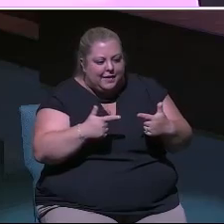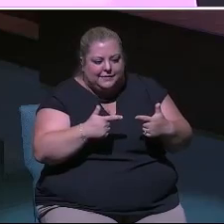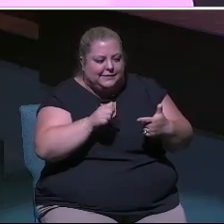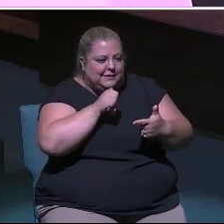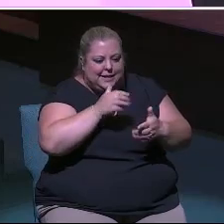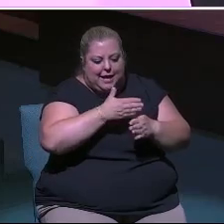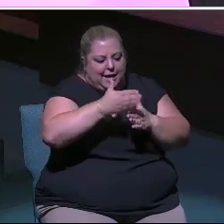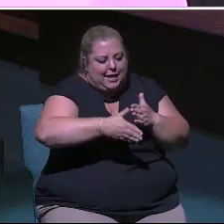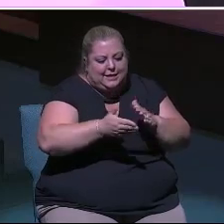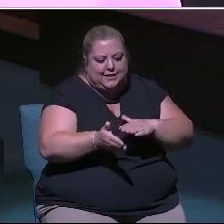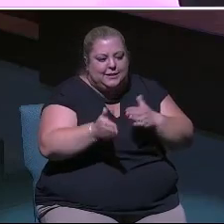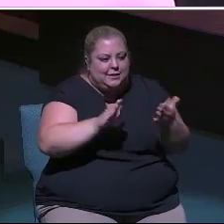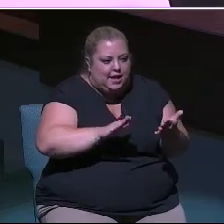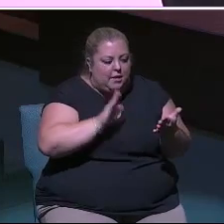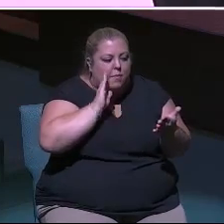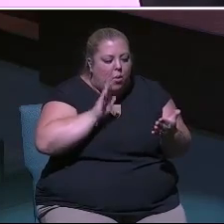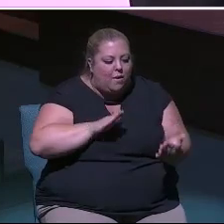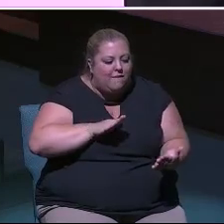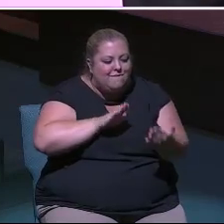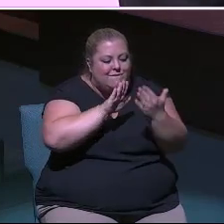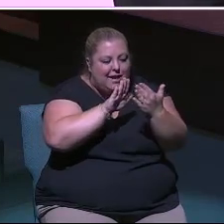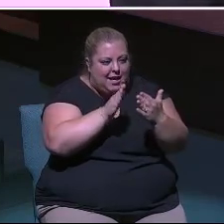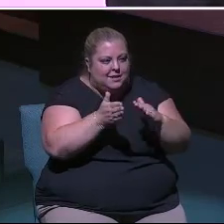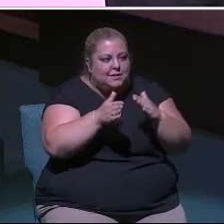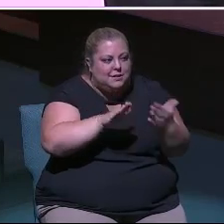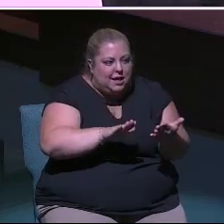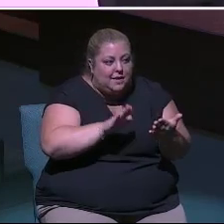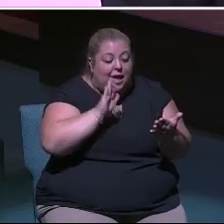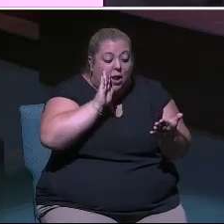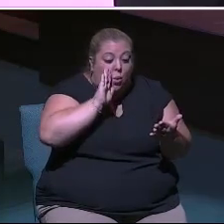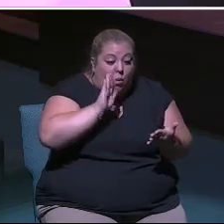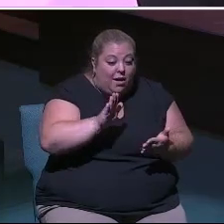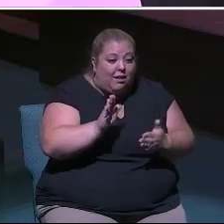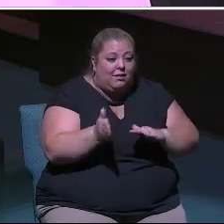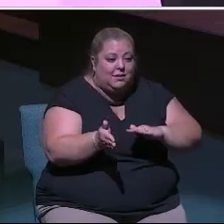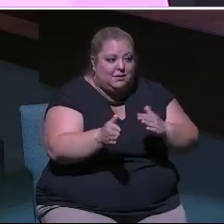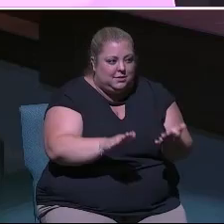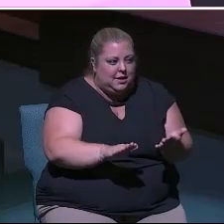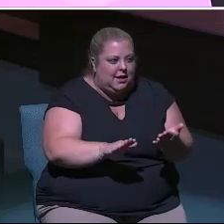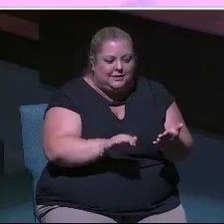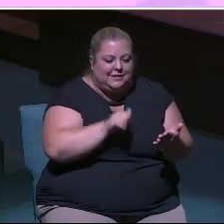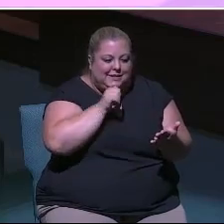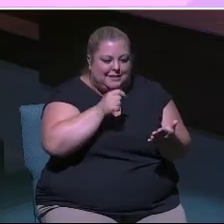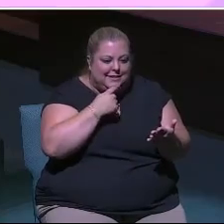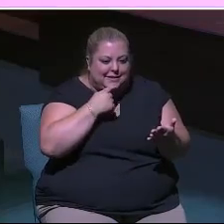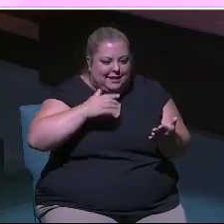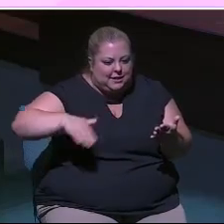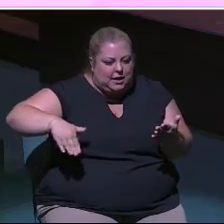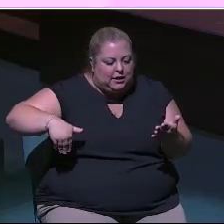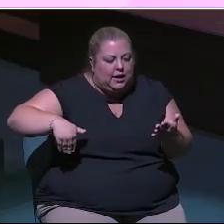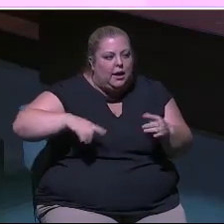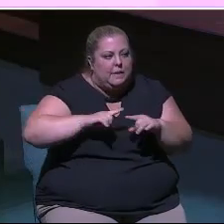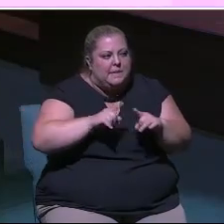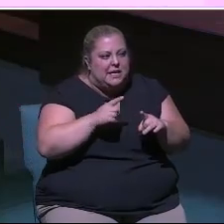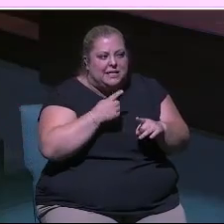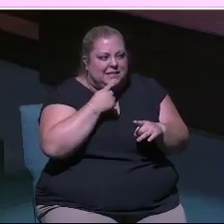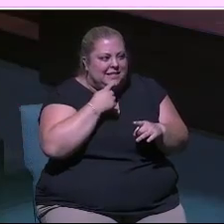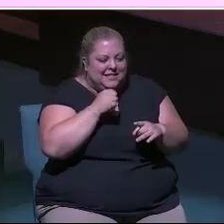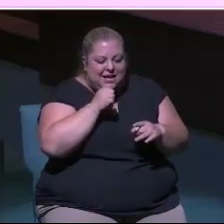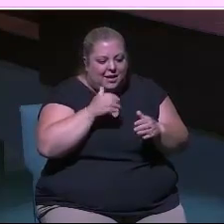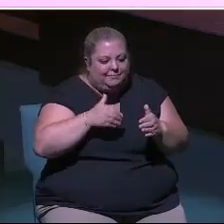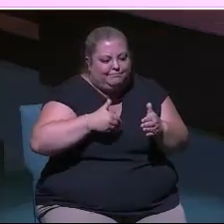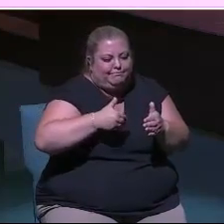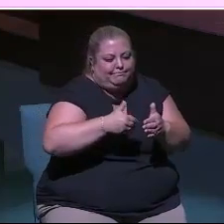he's going to face death, and in fact is going to die. He doesn't say that at this point, but he does say this is not unto death.